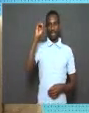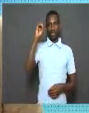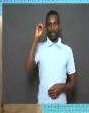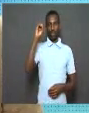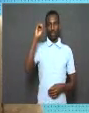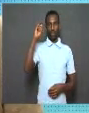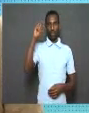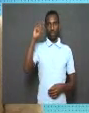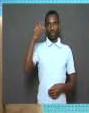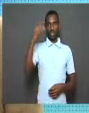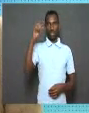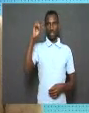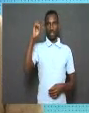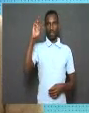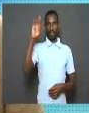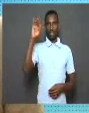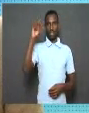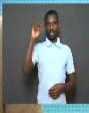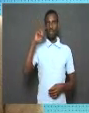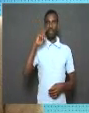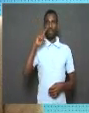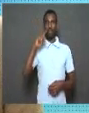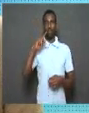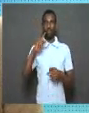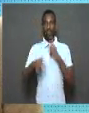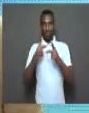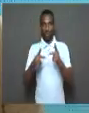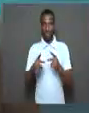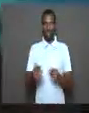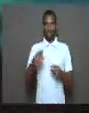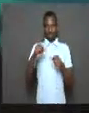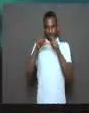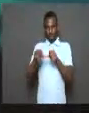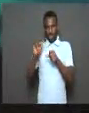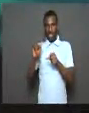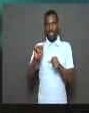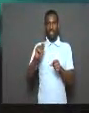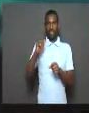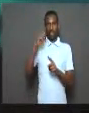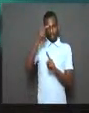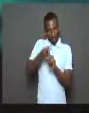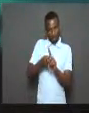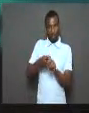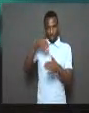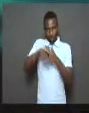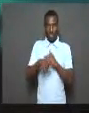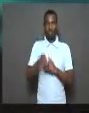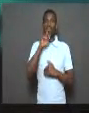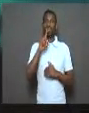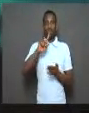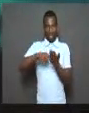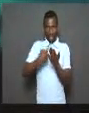Isothermal processes occur at constant temperature. So there is